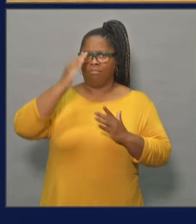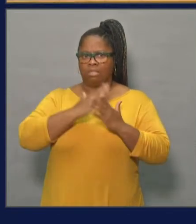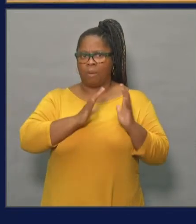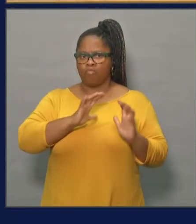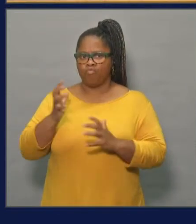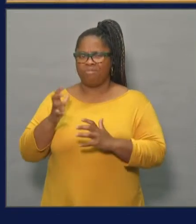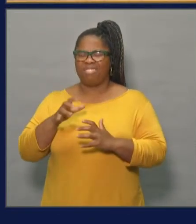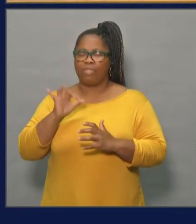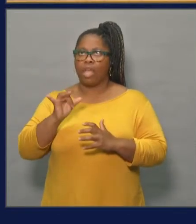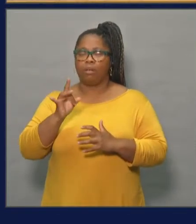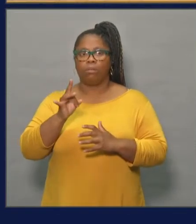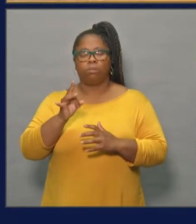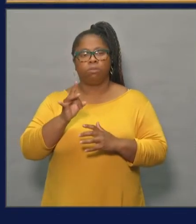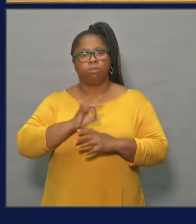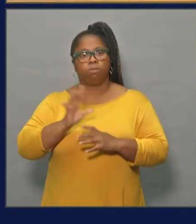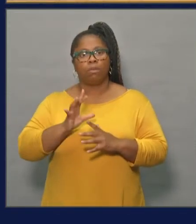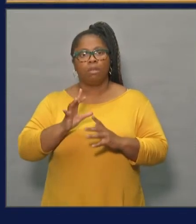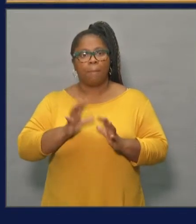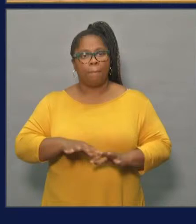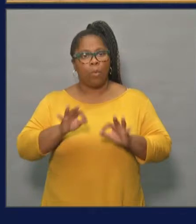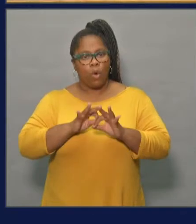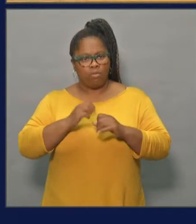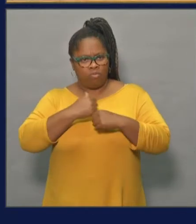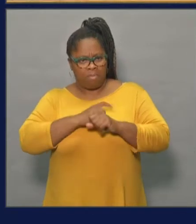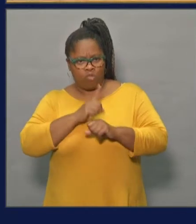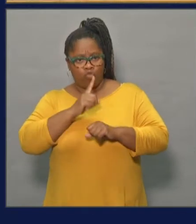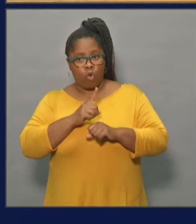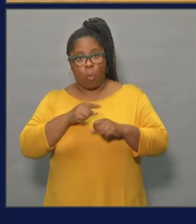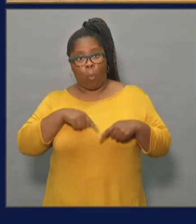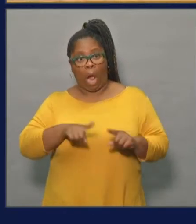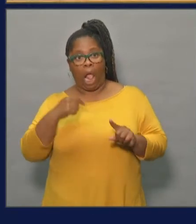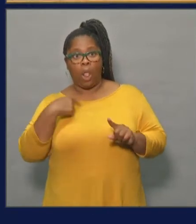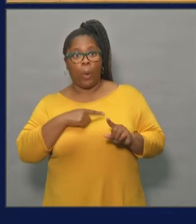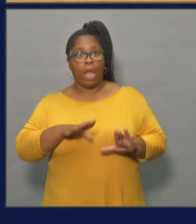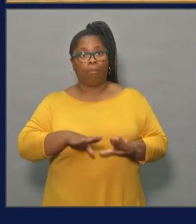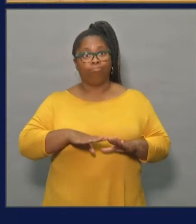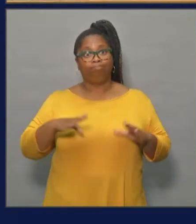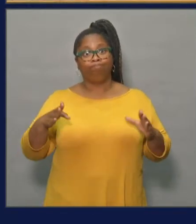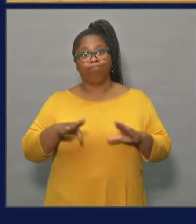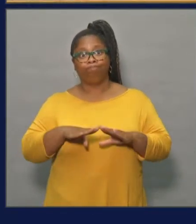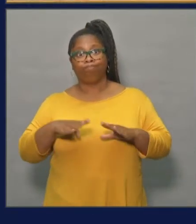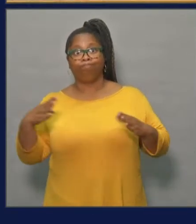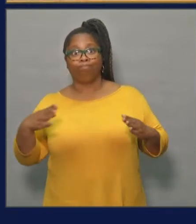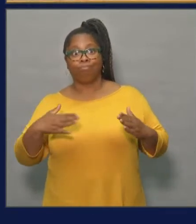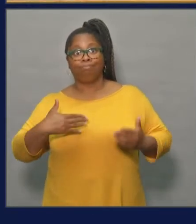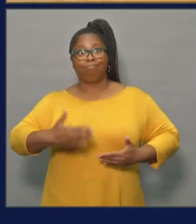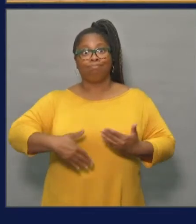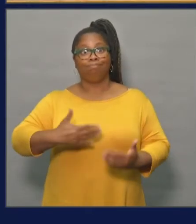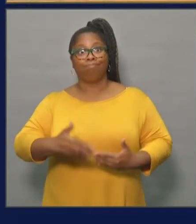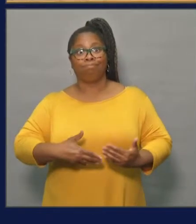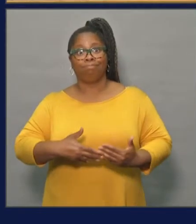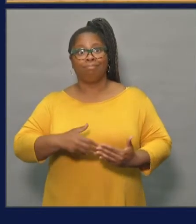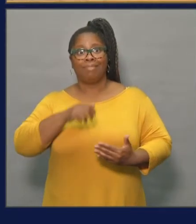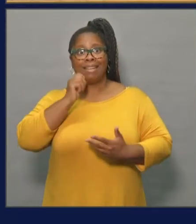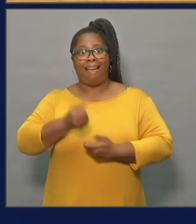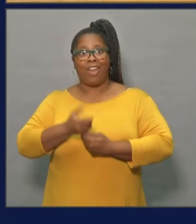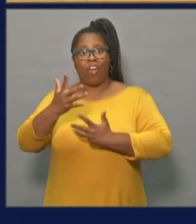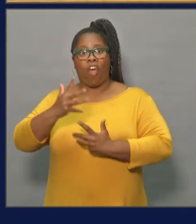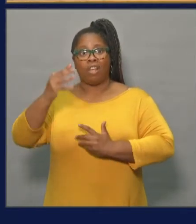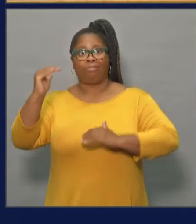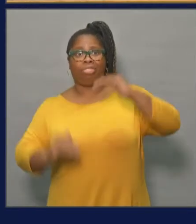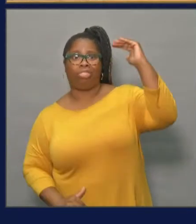for ensuring that the steps that we take to relax restrictions are not inadvertently contributing to further health